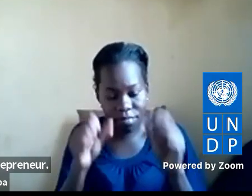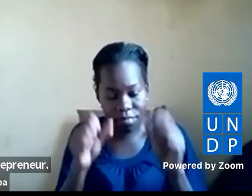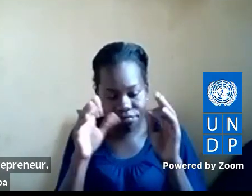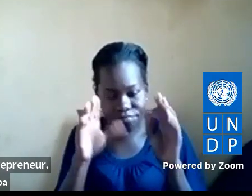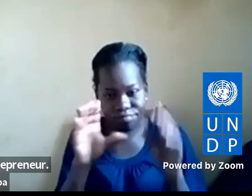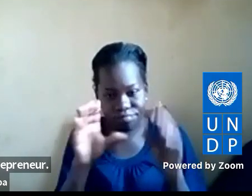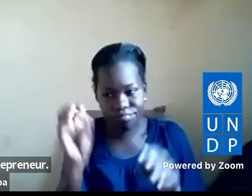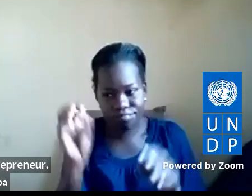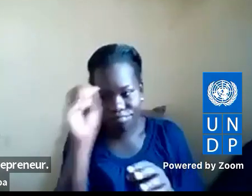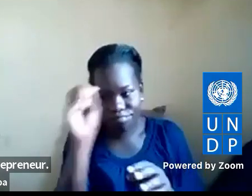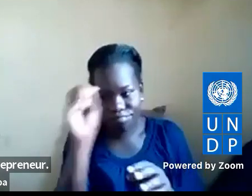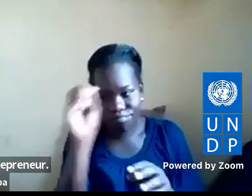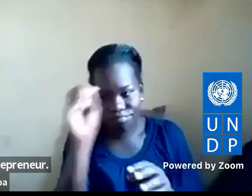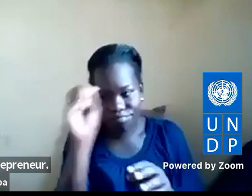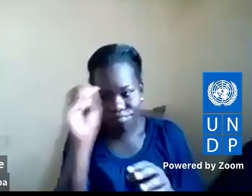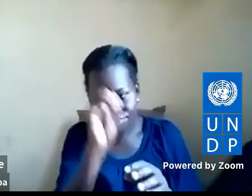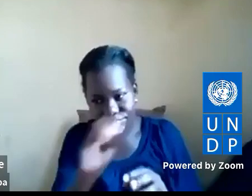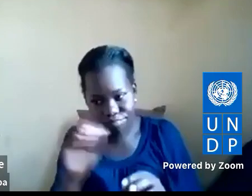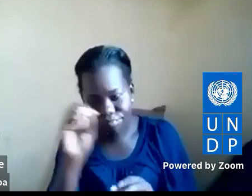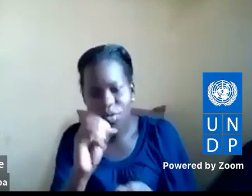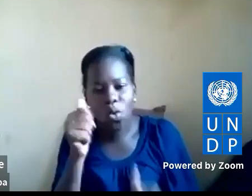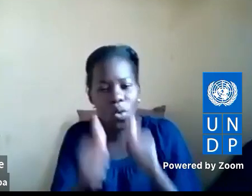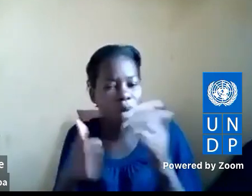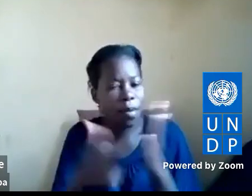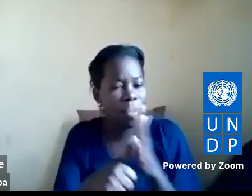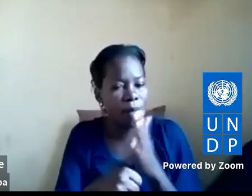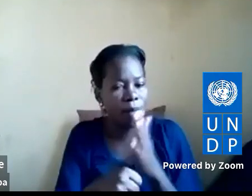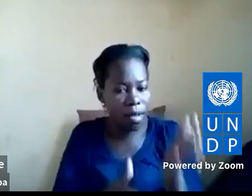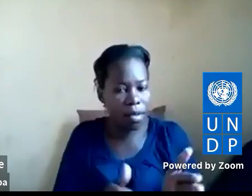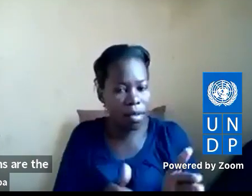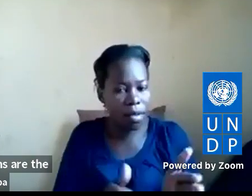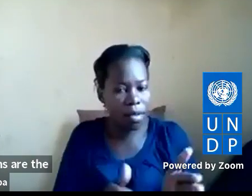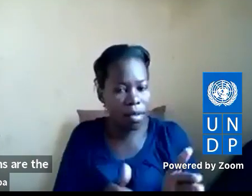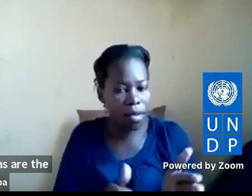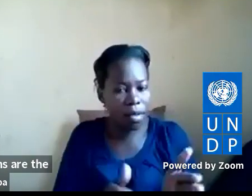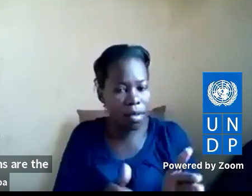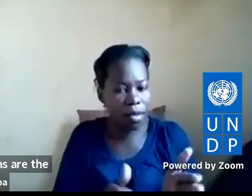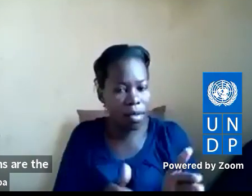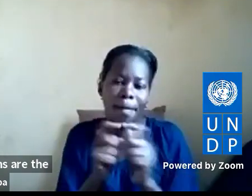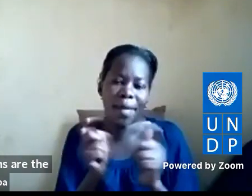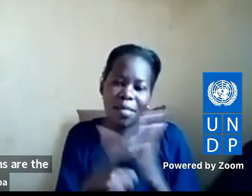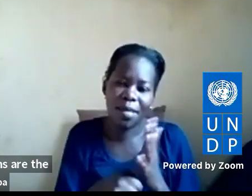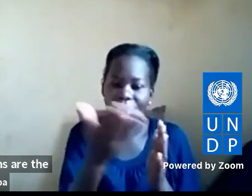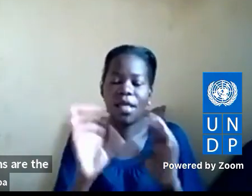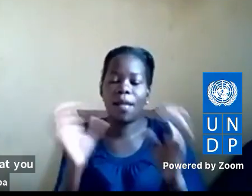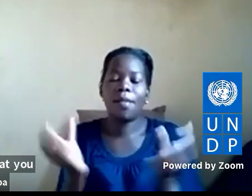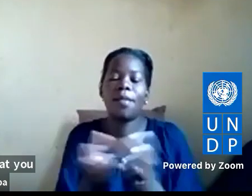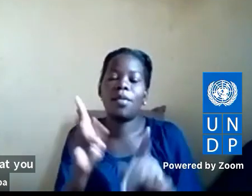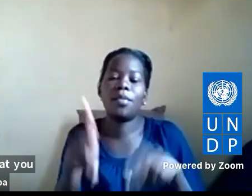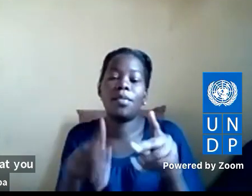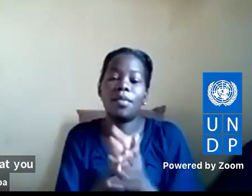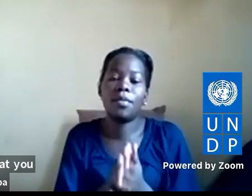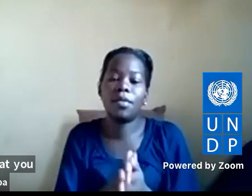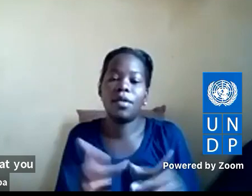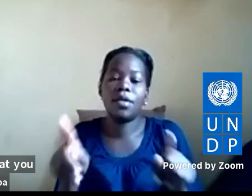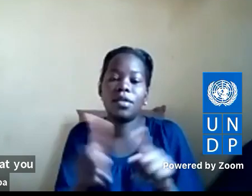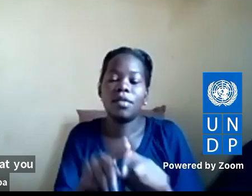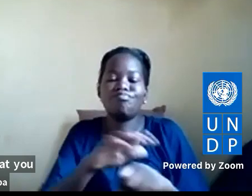afflicting the society or the pain problems or the pain points in the population. And from that, you'll create the